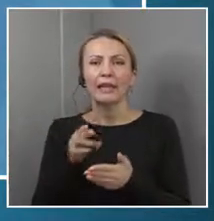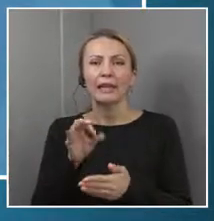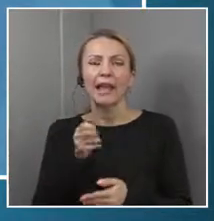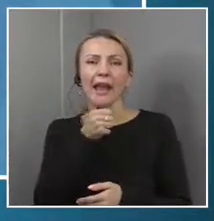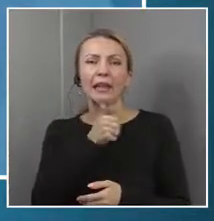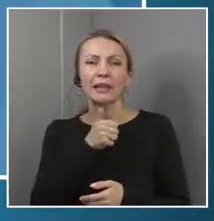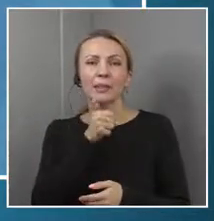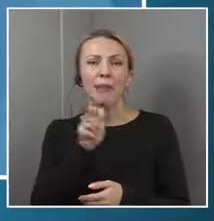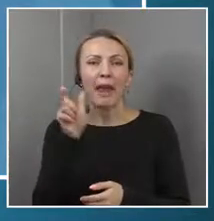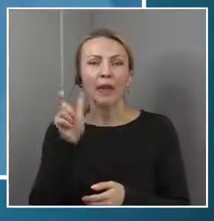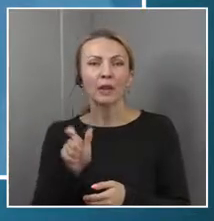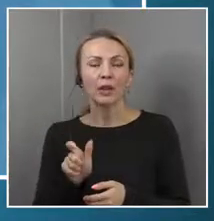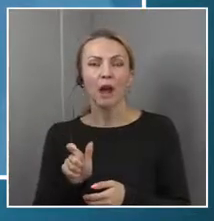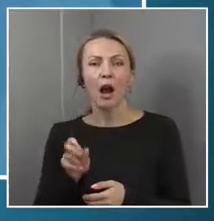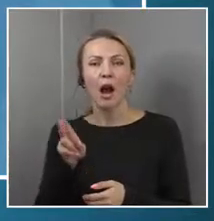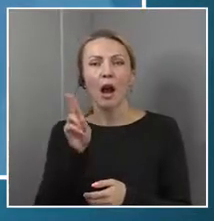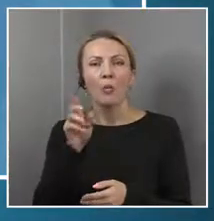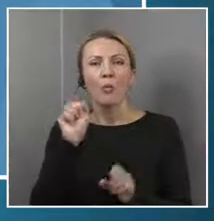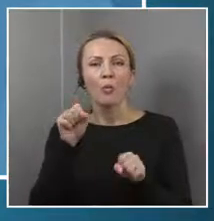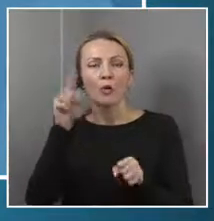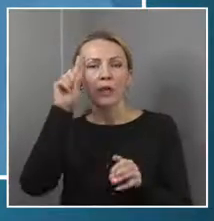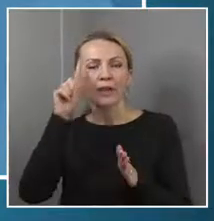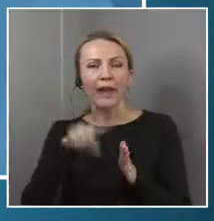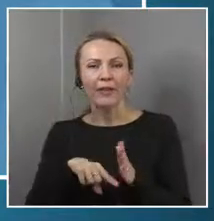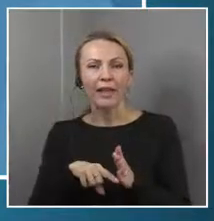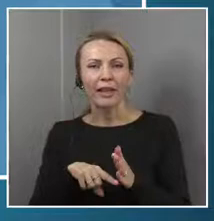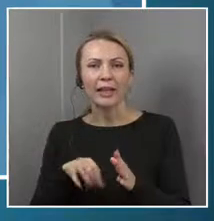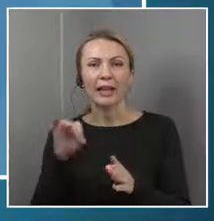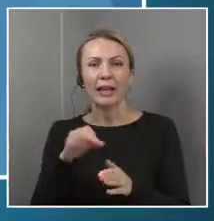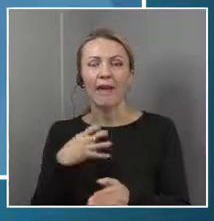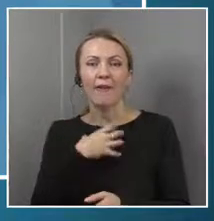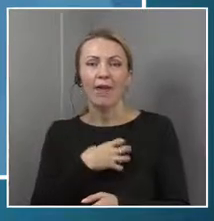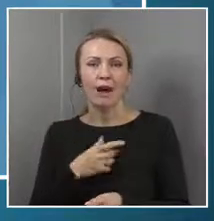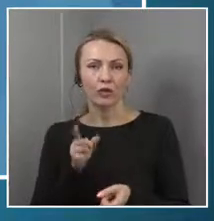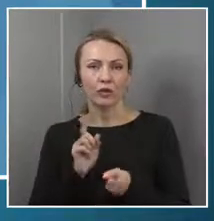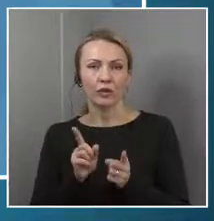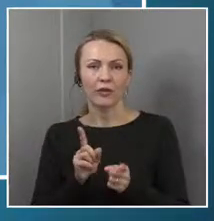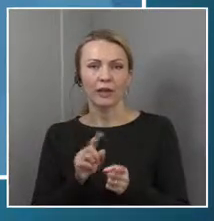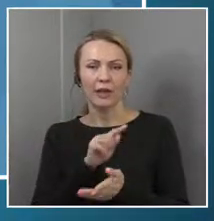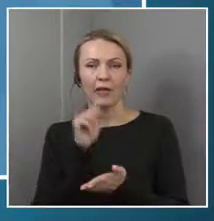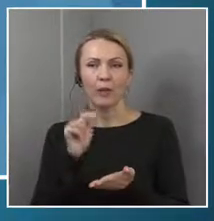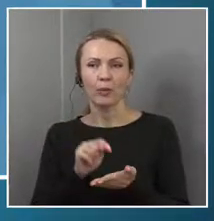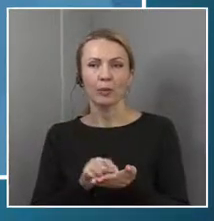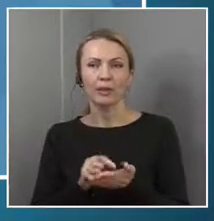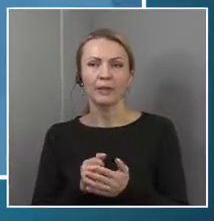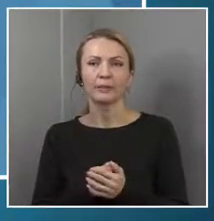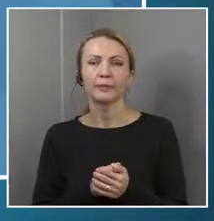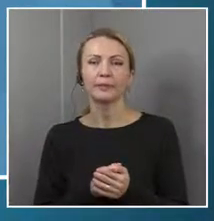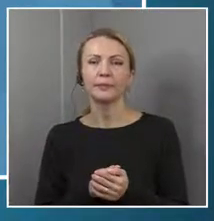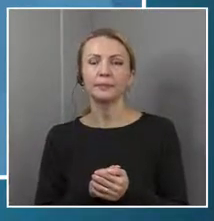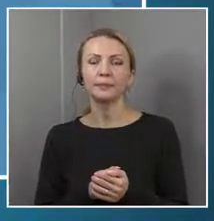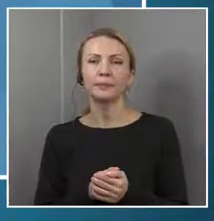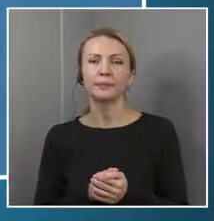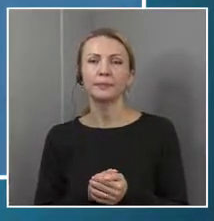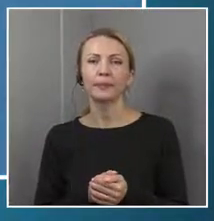there experts whom collectors trust? Because I think it is a very big issue for all the collectors.